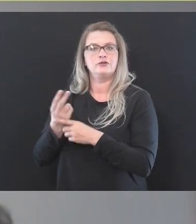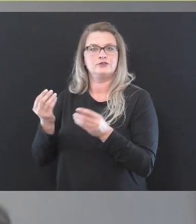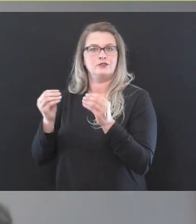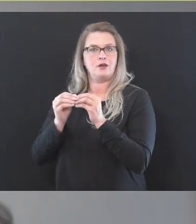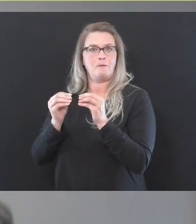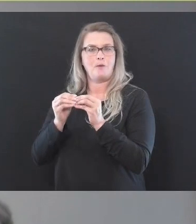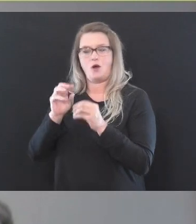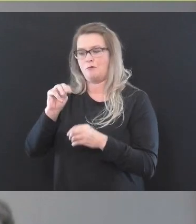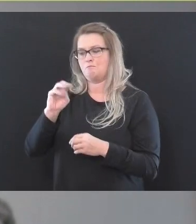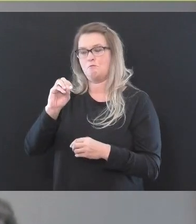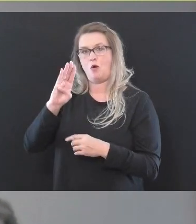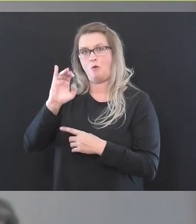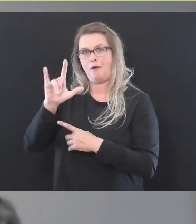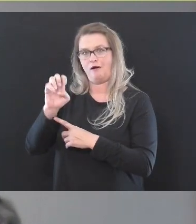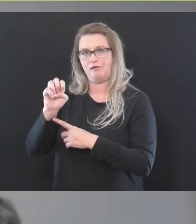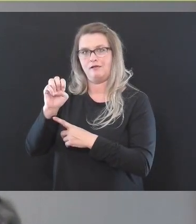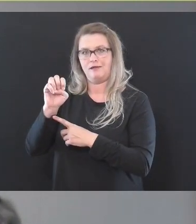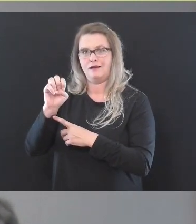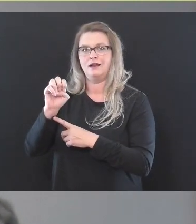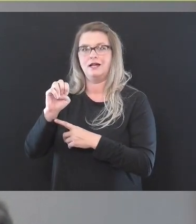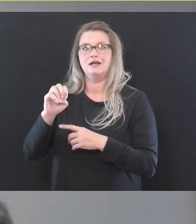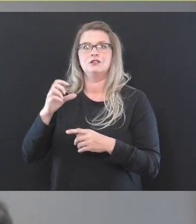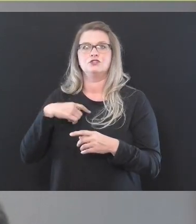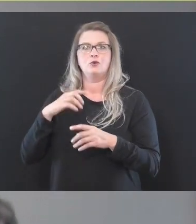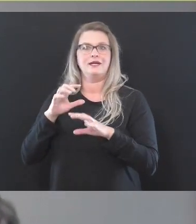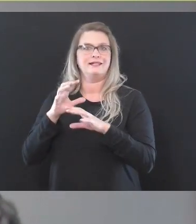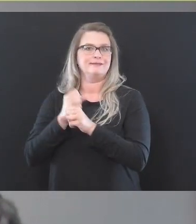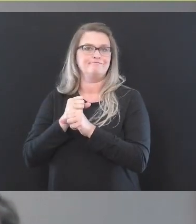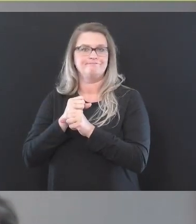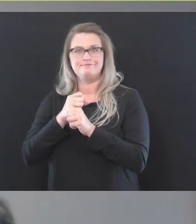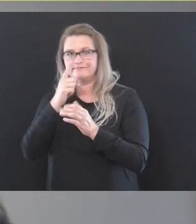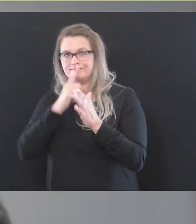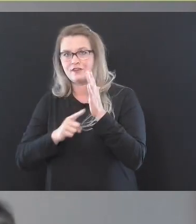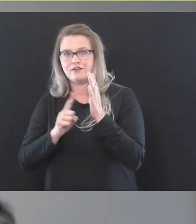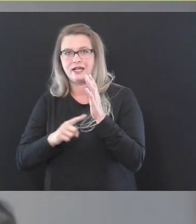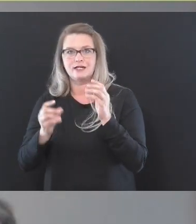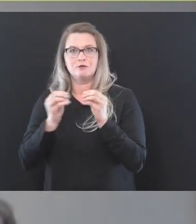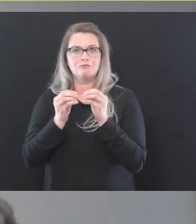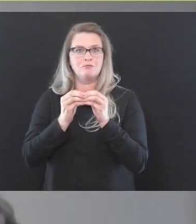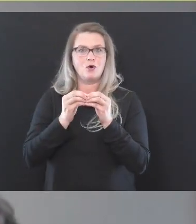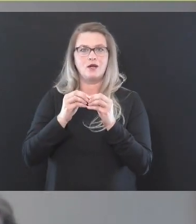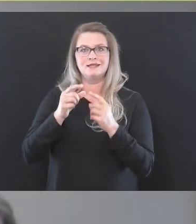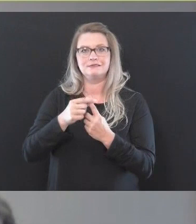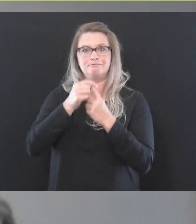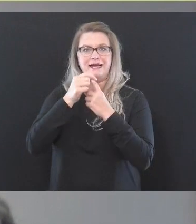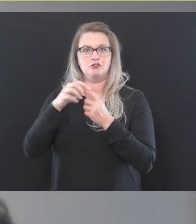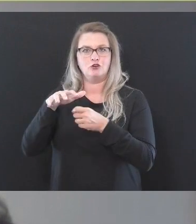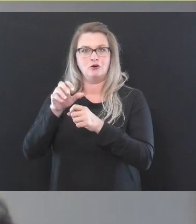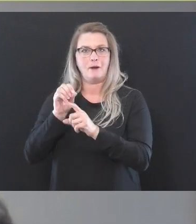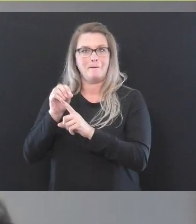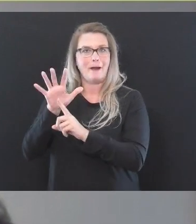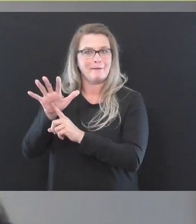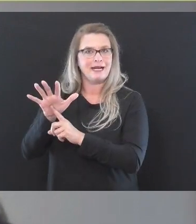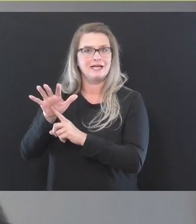mobile basis related to outbreak investigation, special populations that we really need to have a